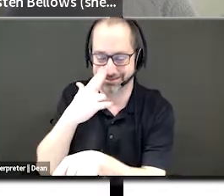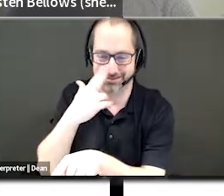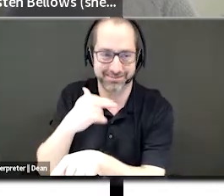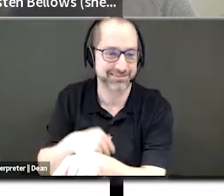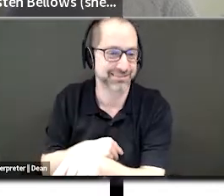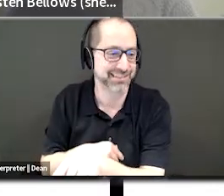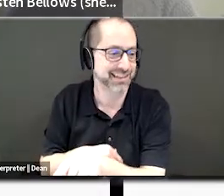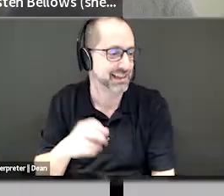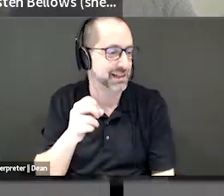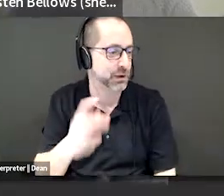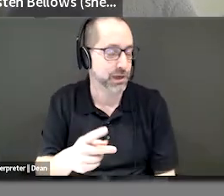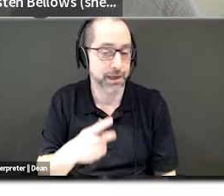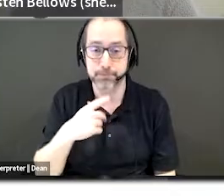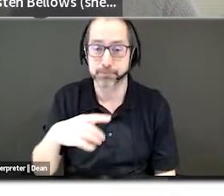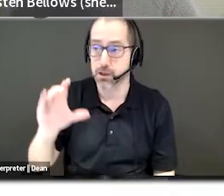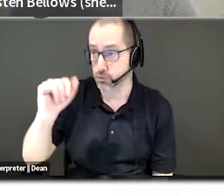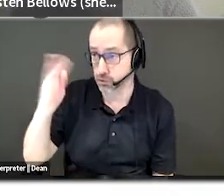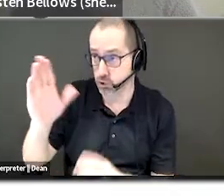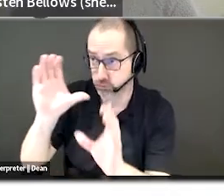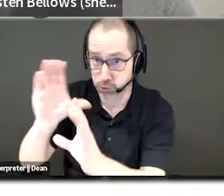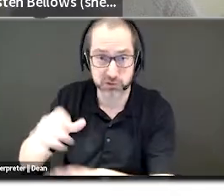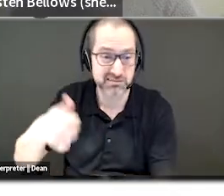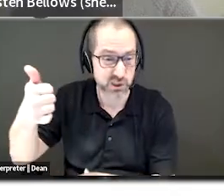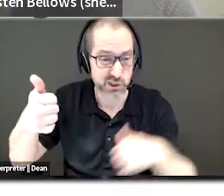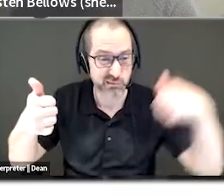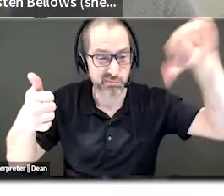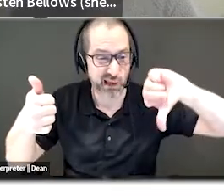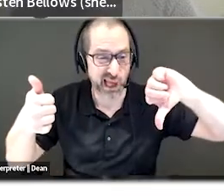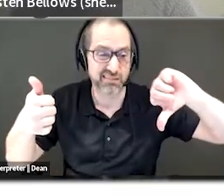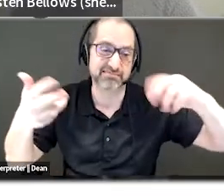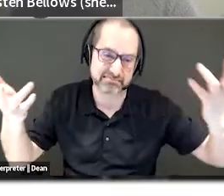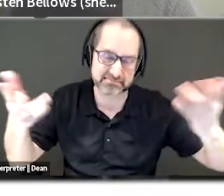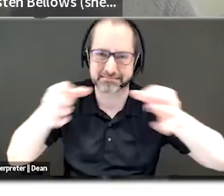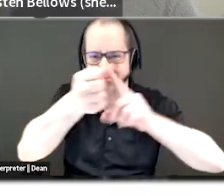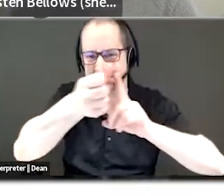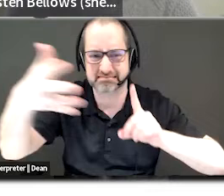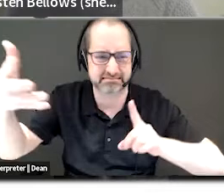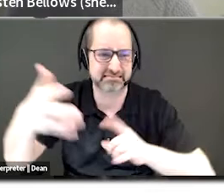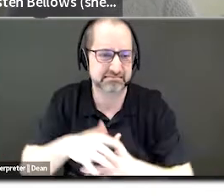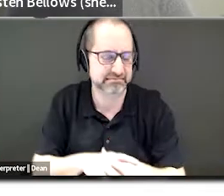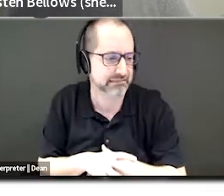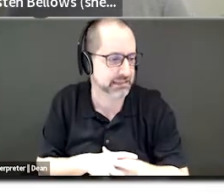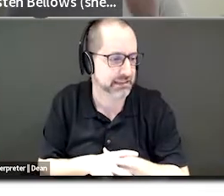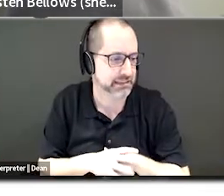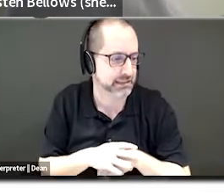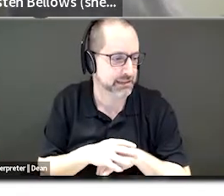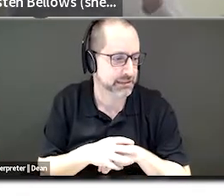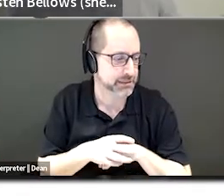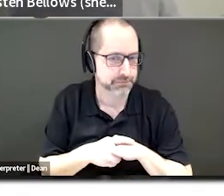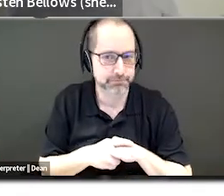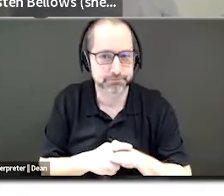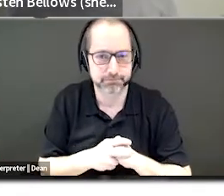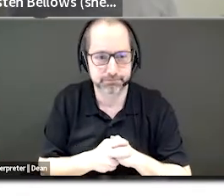desirable. Okay, just give me a second to move camera out of the way. All